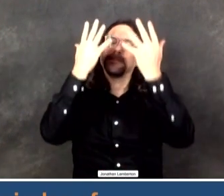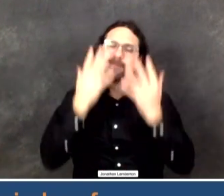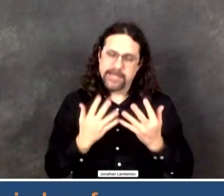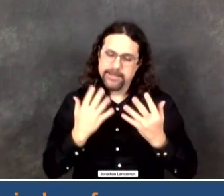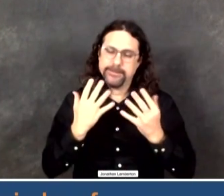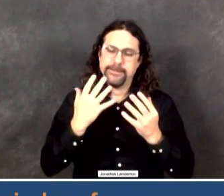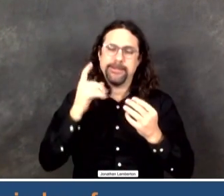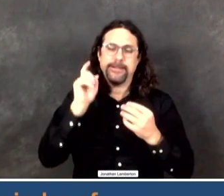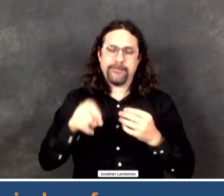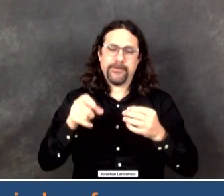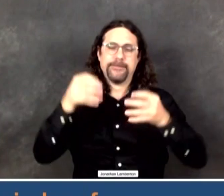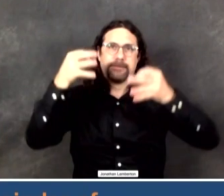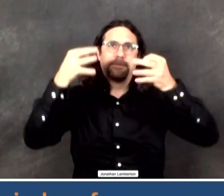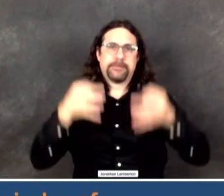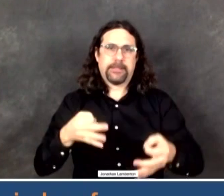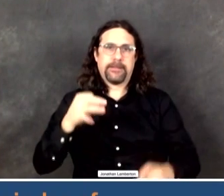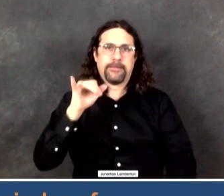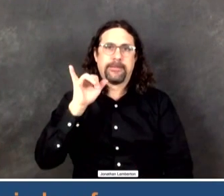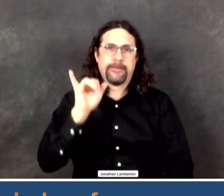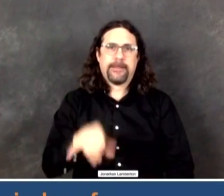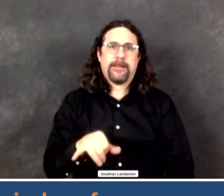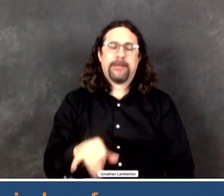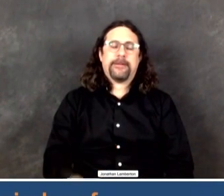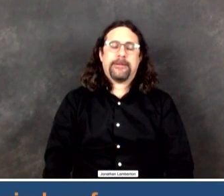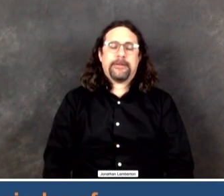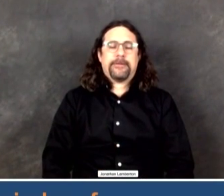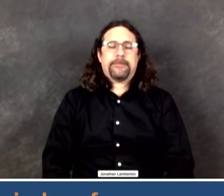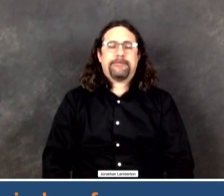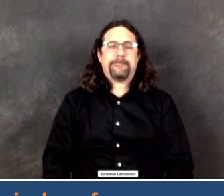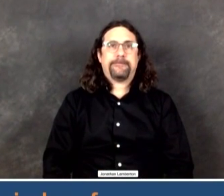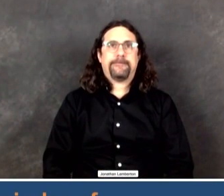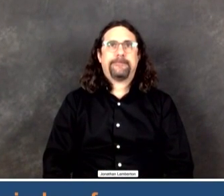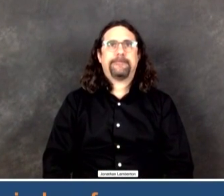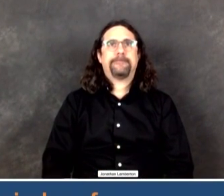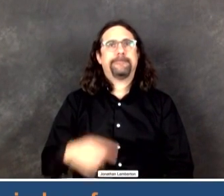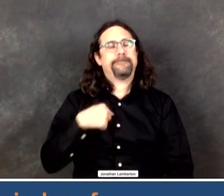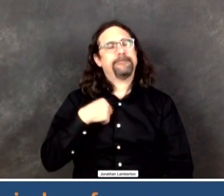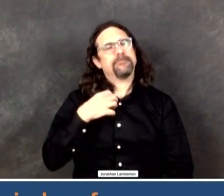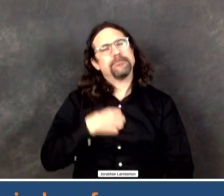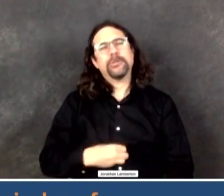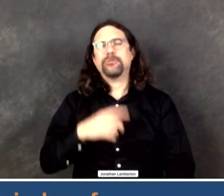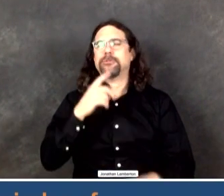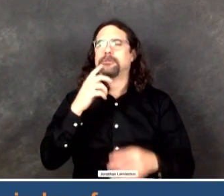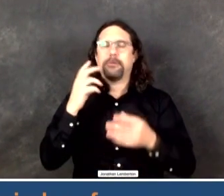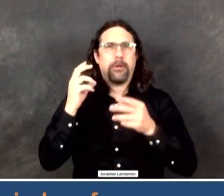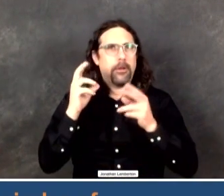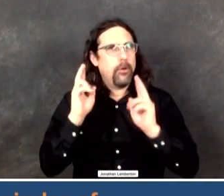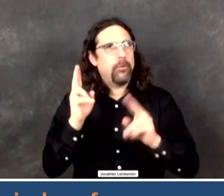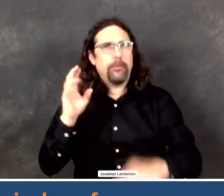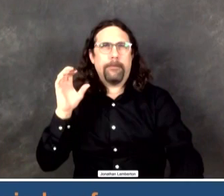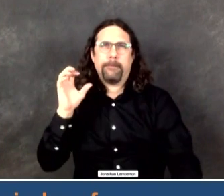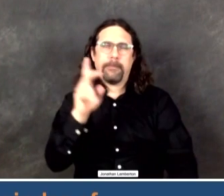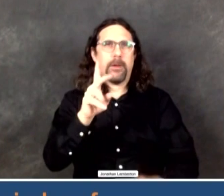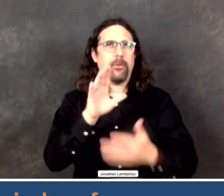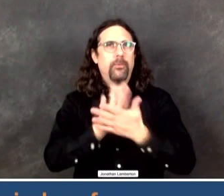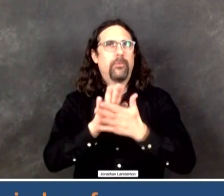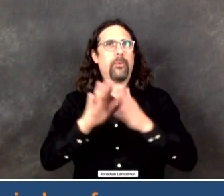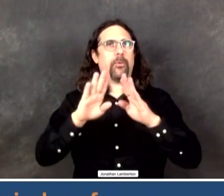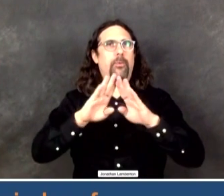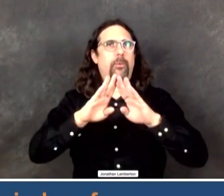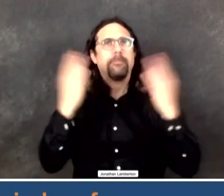our kids and fighting against the inequalities that were so clear in our school system, you know, that